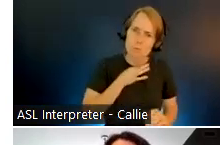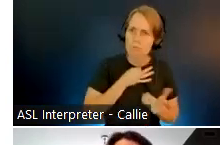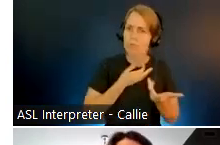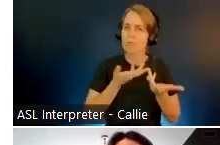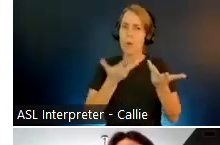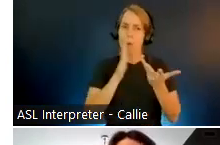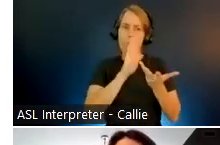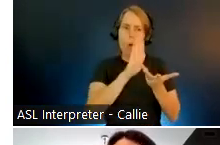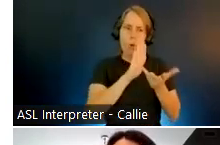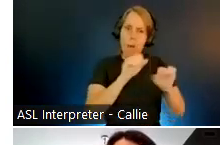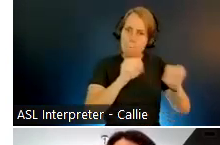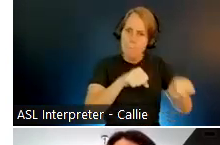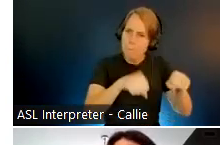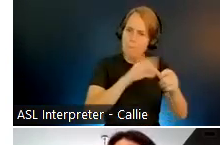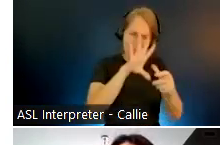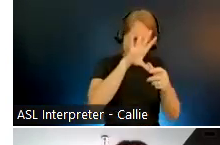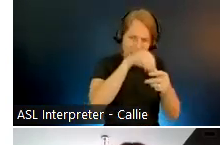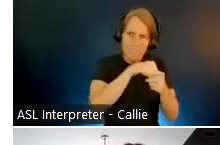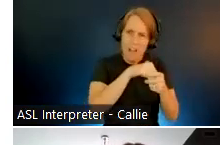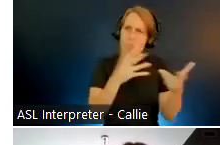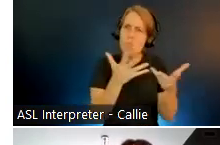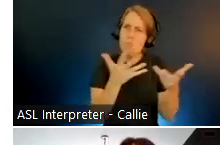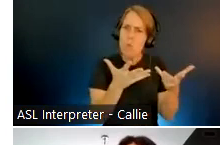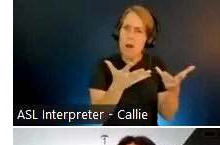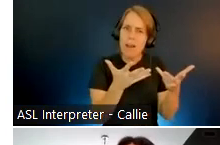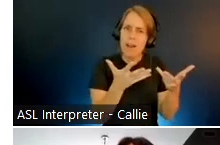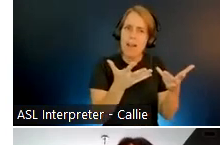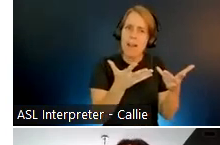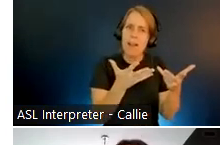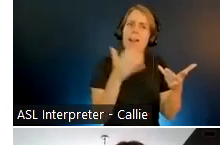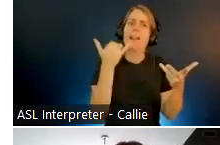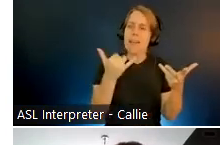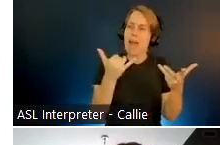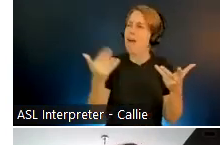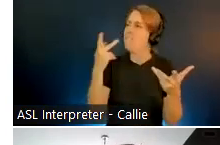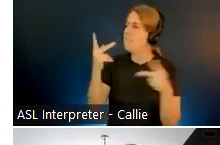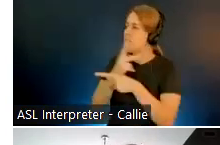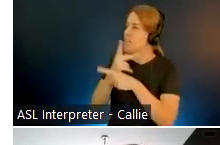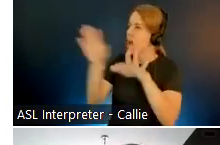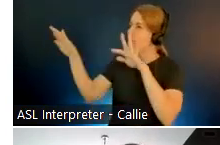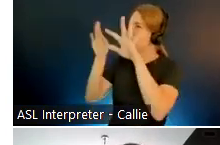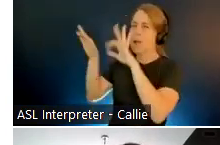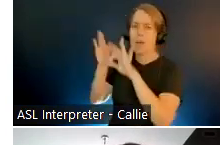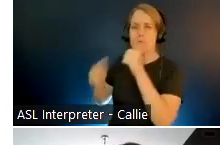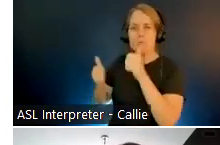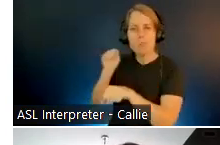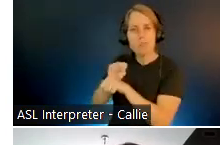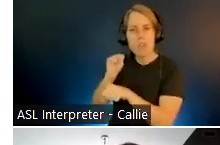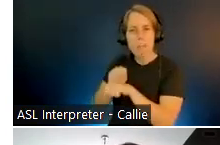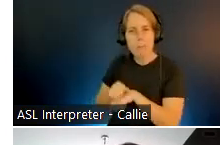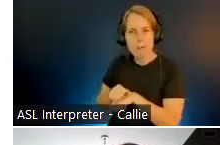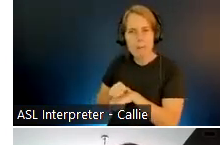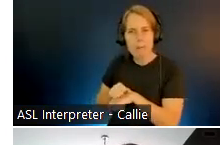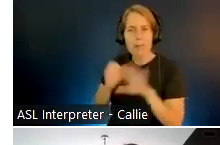of talents do you have? Let's think about that first. And then we think about, okay, do we need to accommodate the